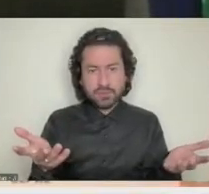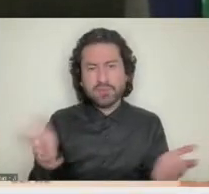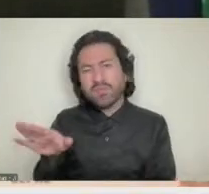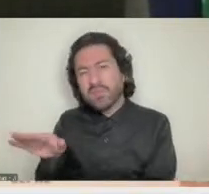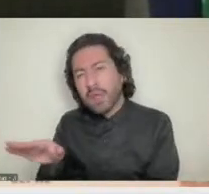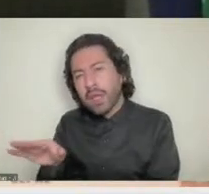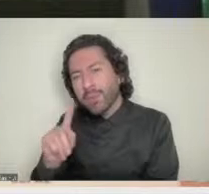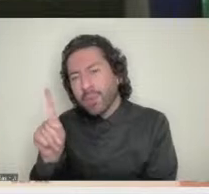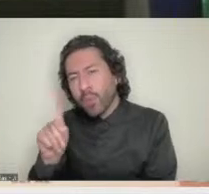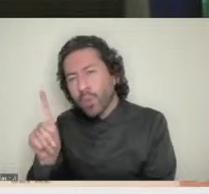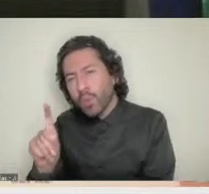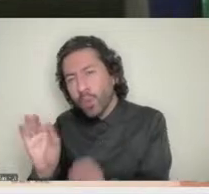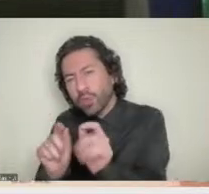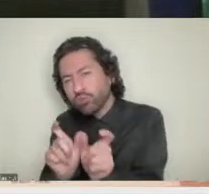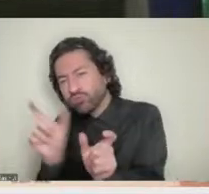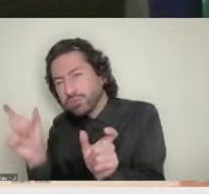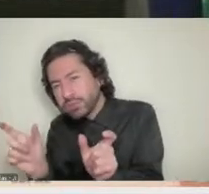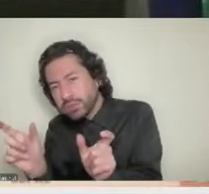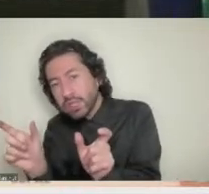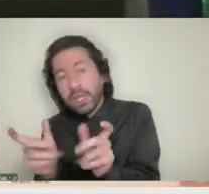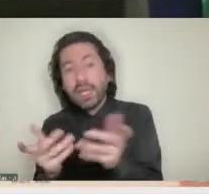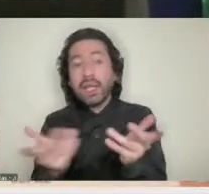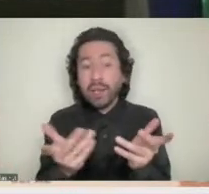Can't remember the second part of the question.